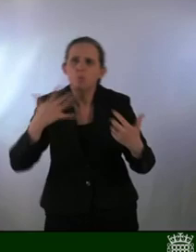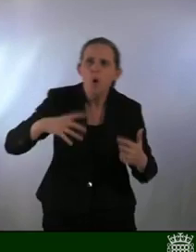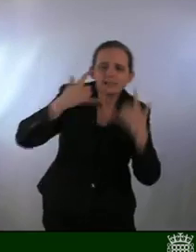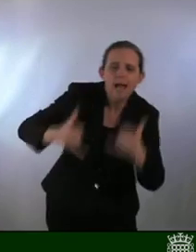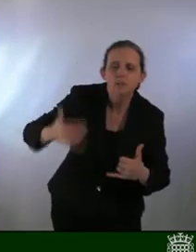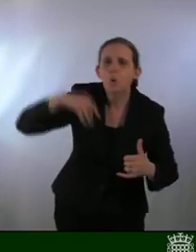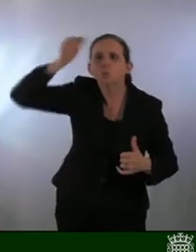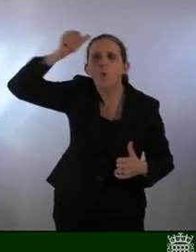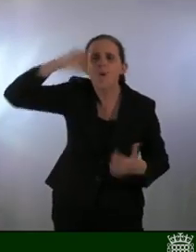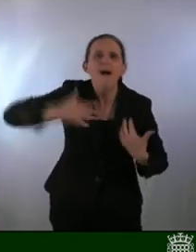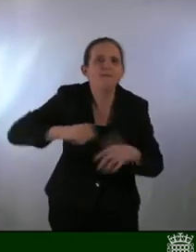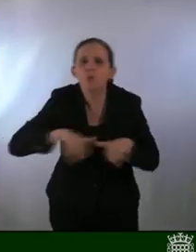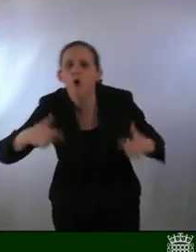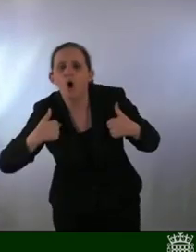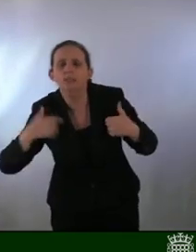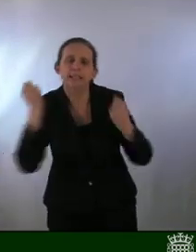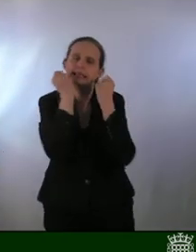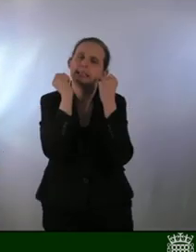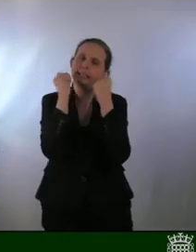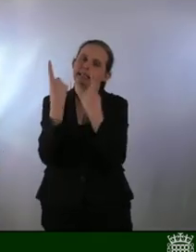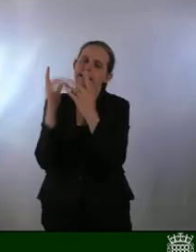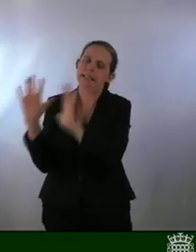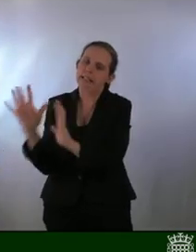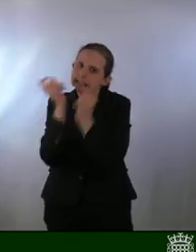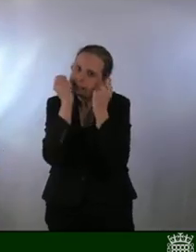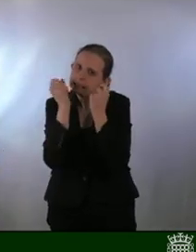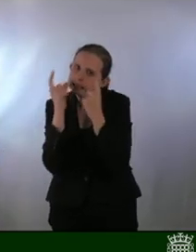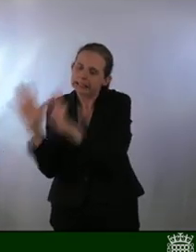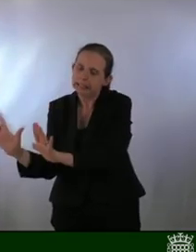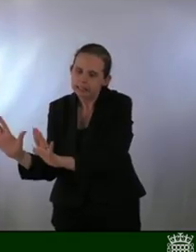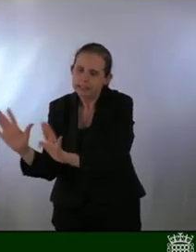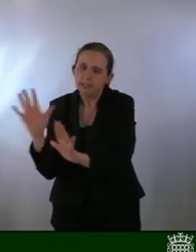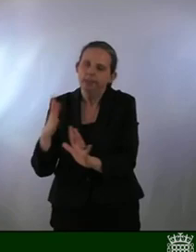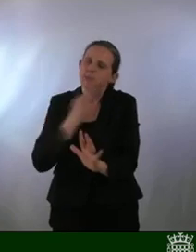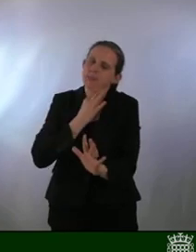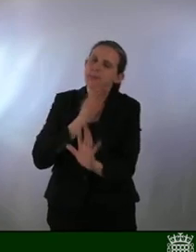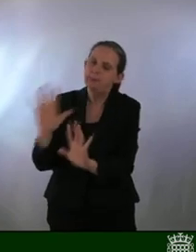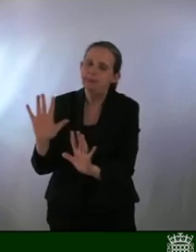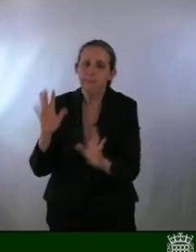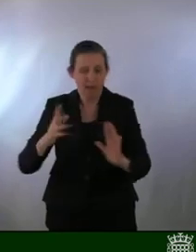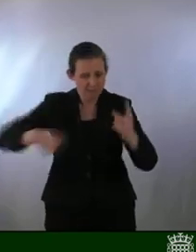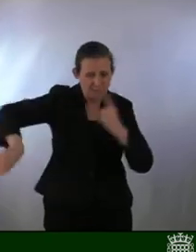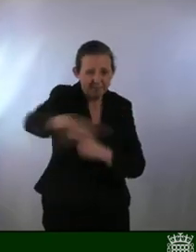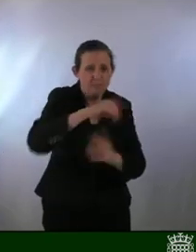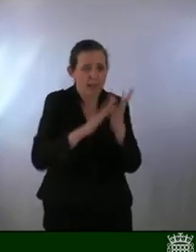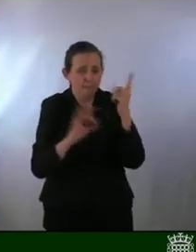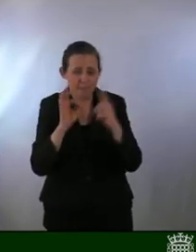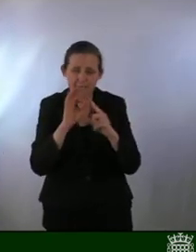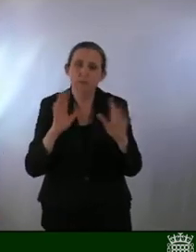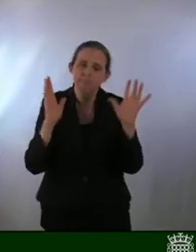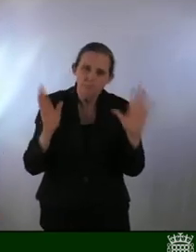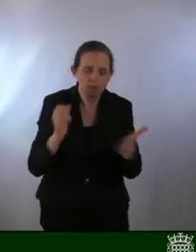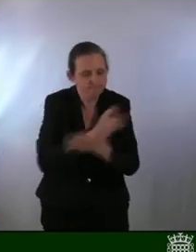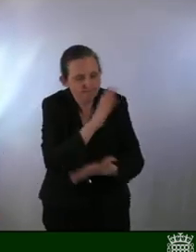a test, but I'm sure that the whole House will agree that we've got to make sure that we use those tests